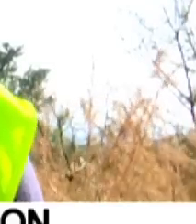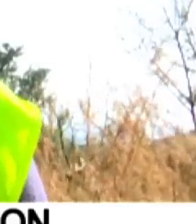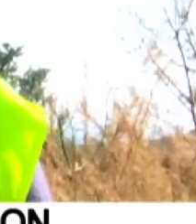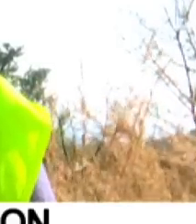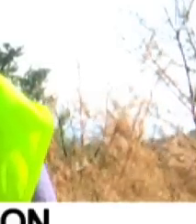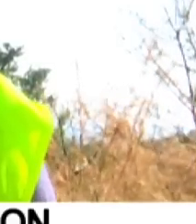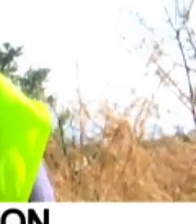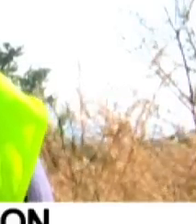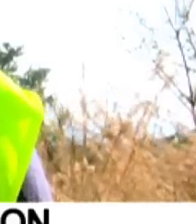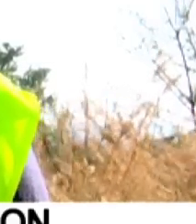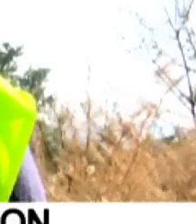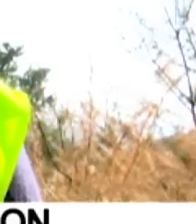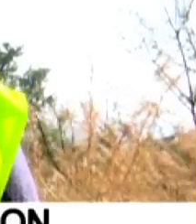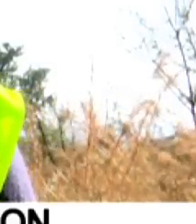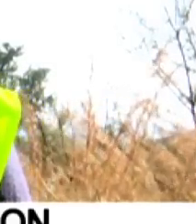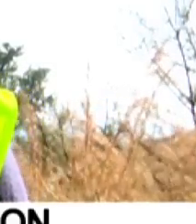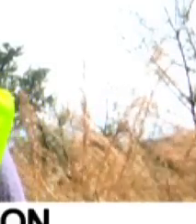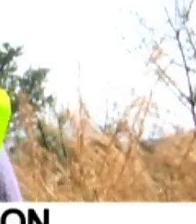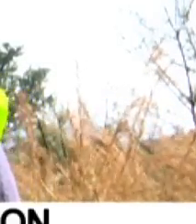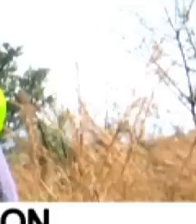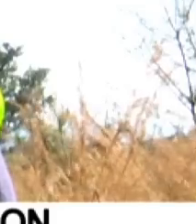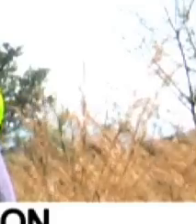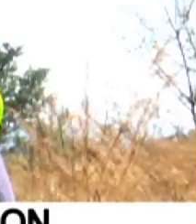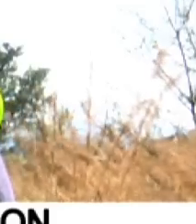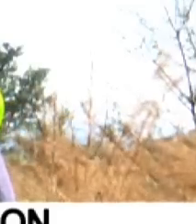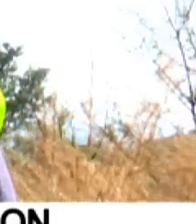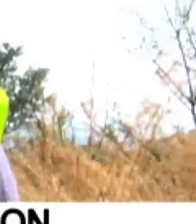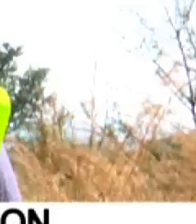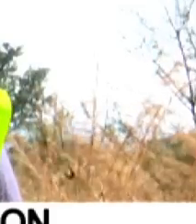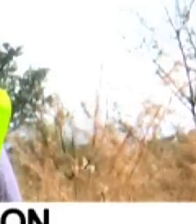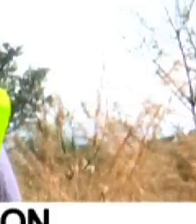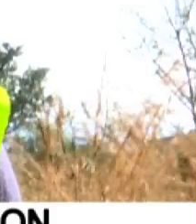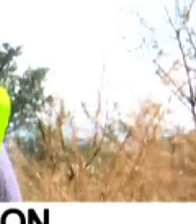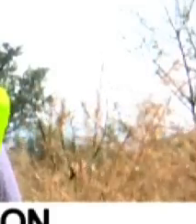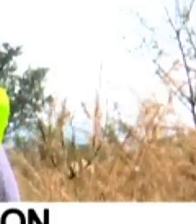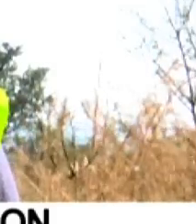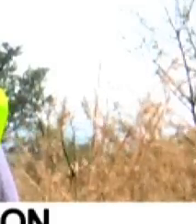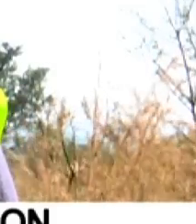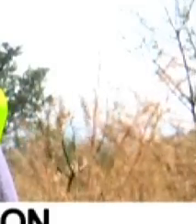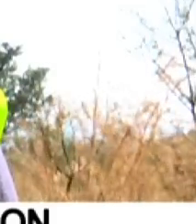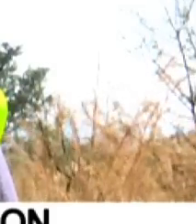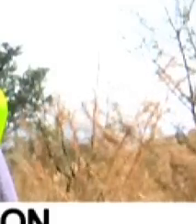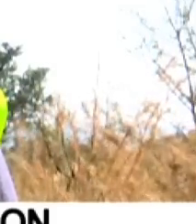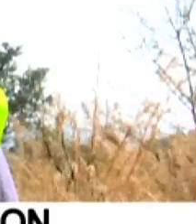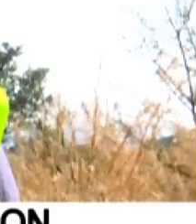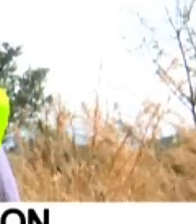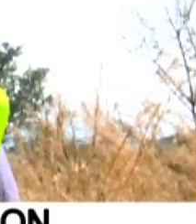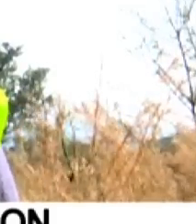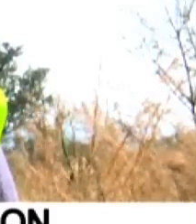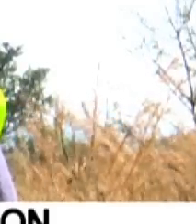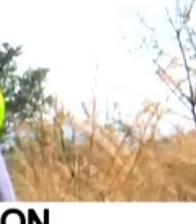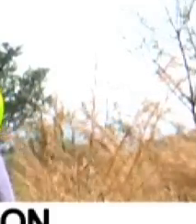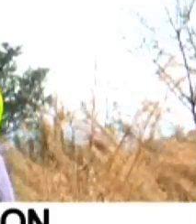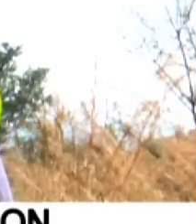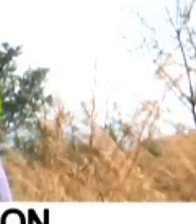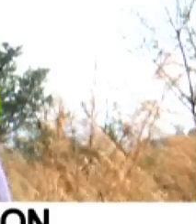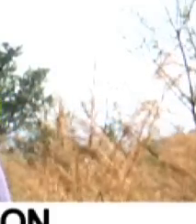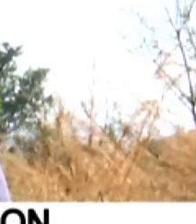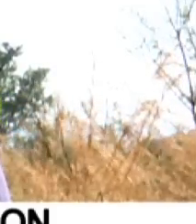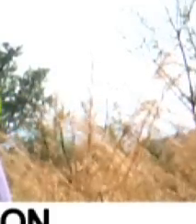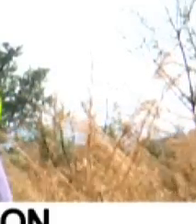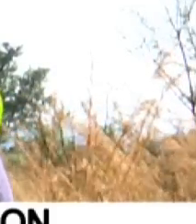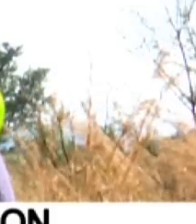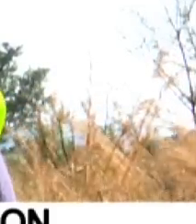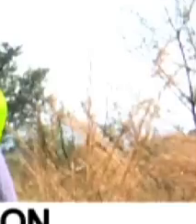In the morning when I spoke, the number was standing at 6, and it kept on rising until now. We